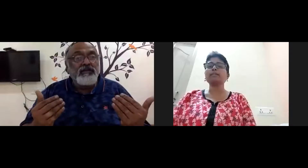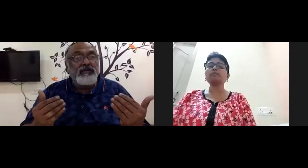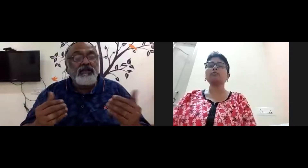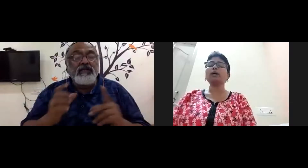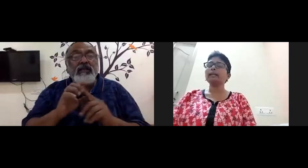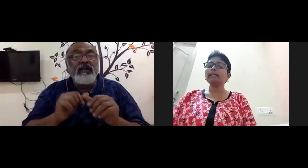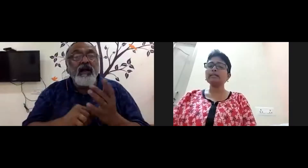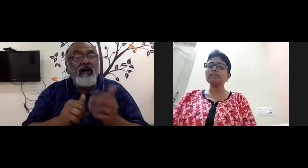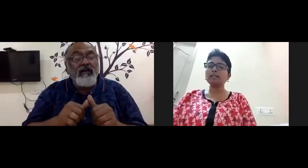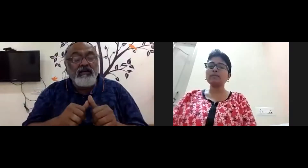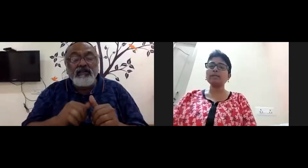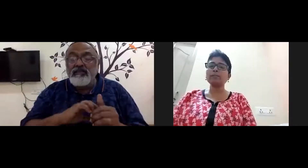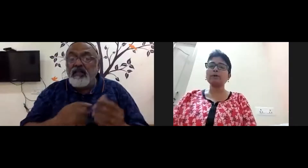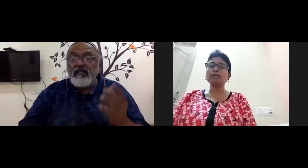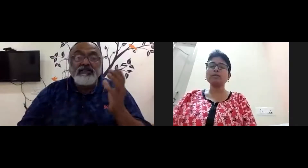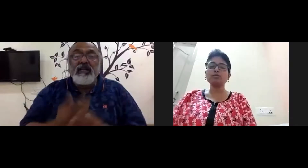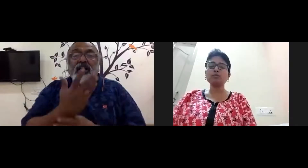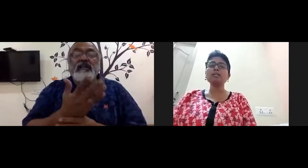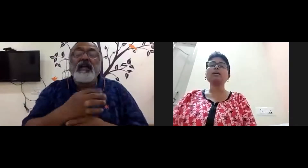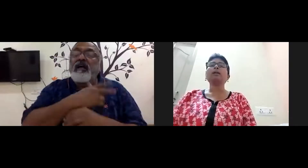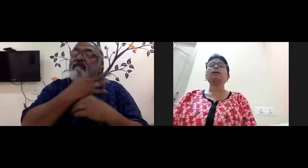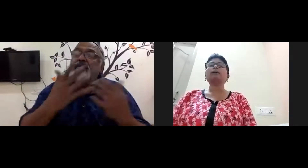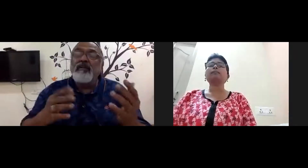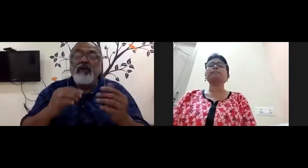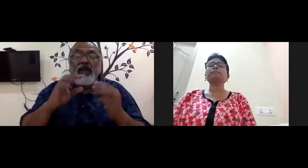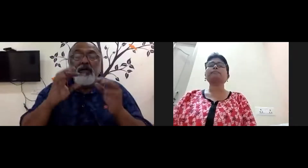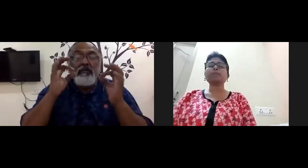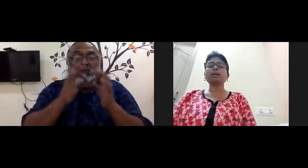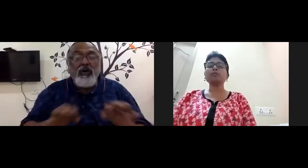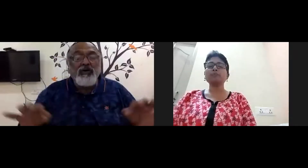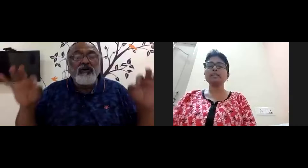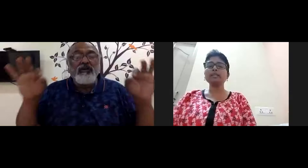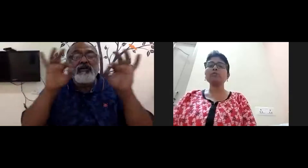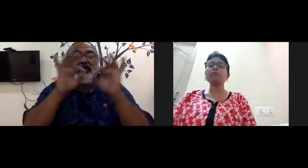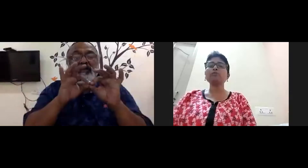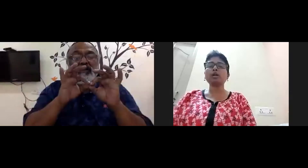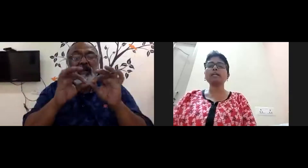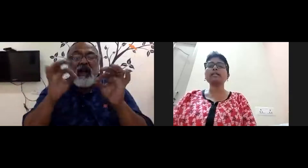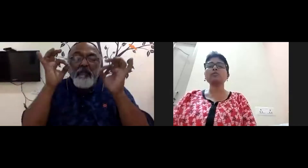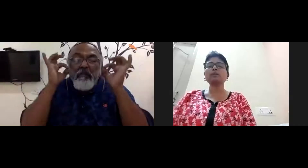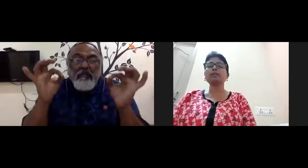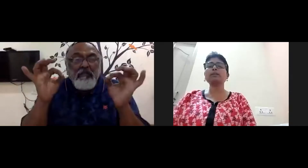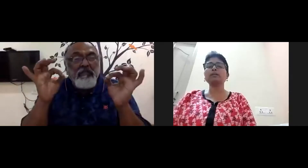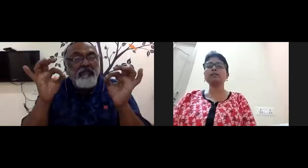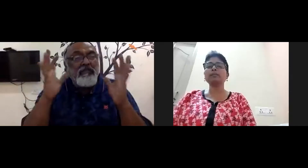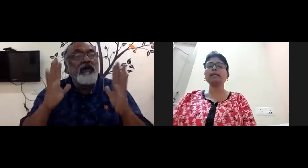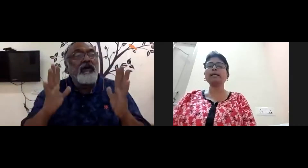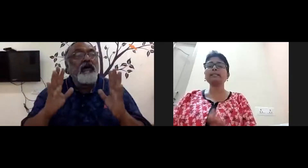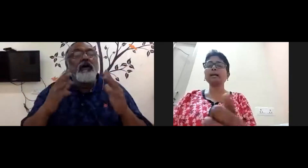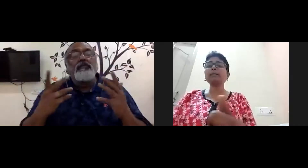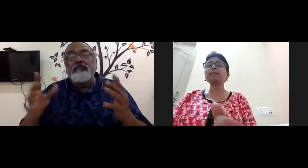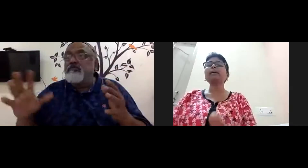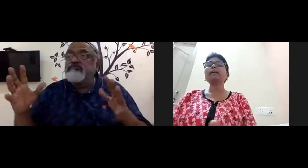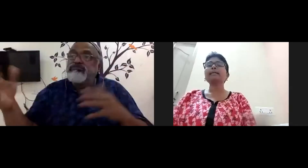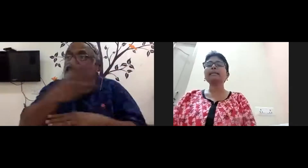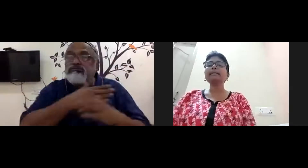everything. So data is very, very important and crucial. So we need to join hands together in making the